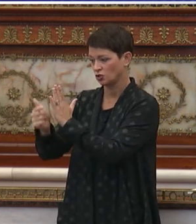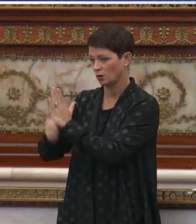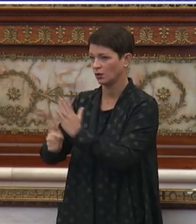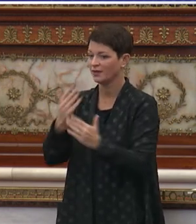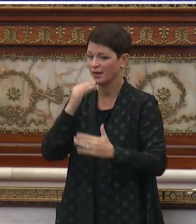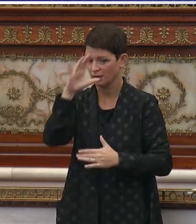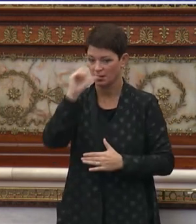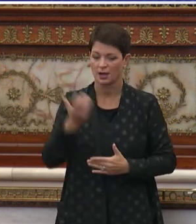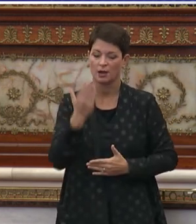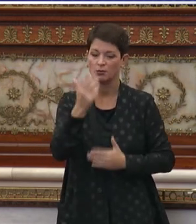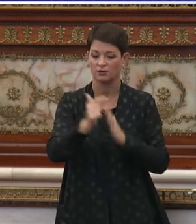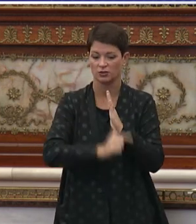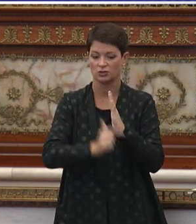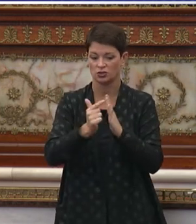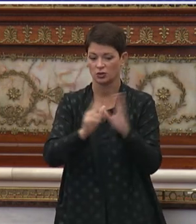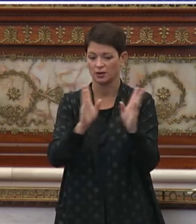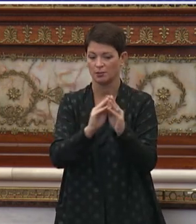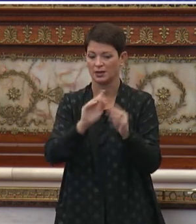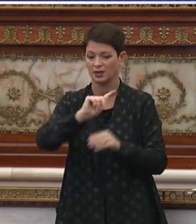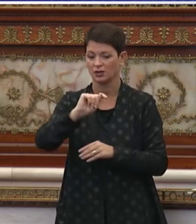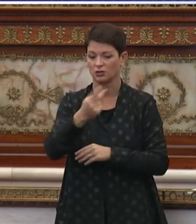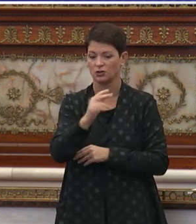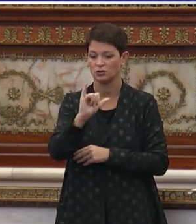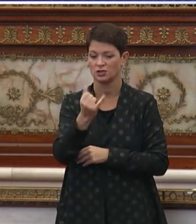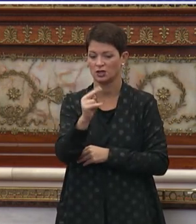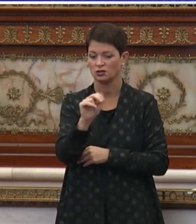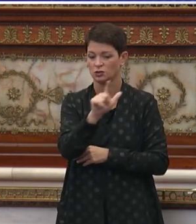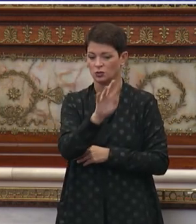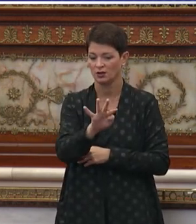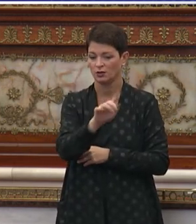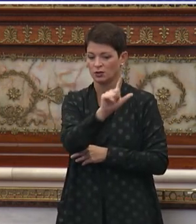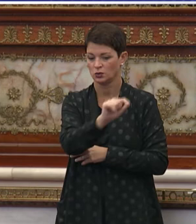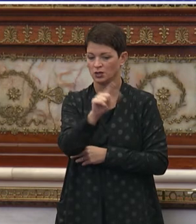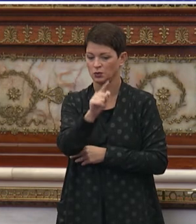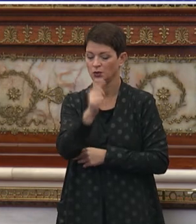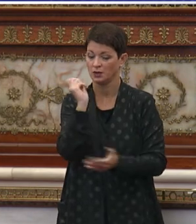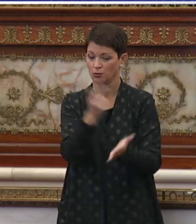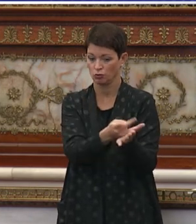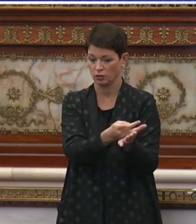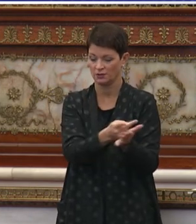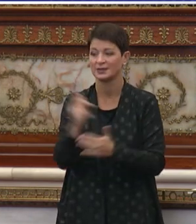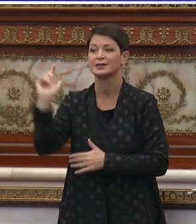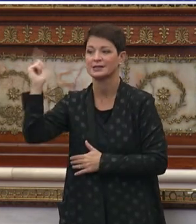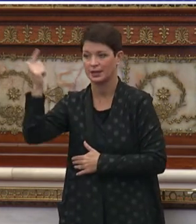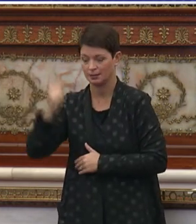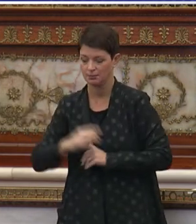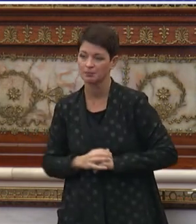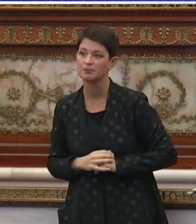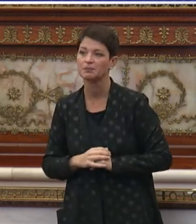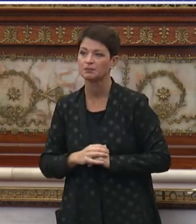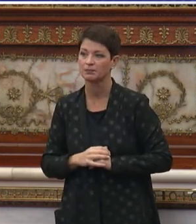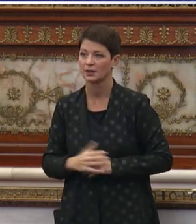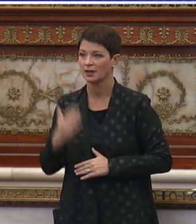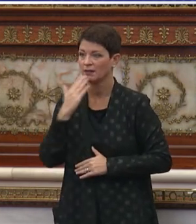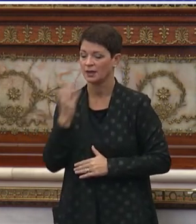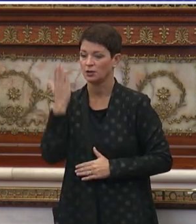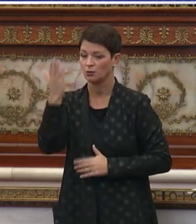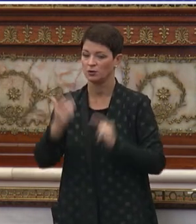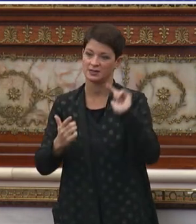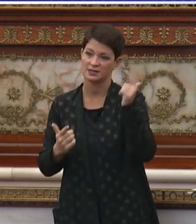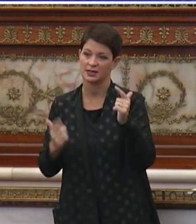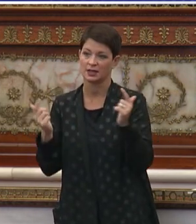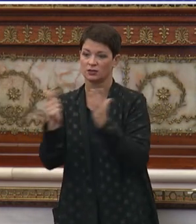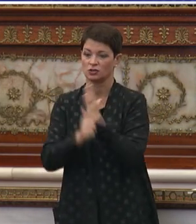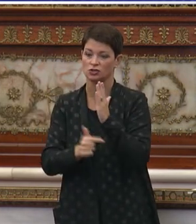Mr. President. I move that the Journal of the Meeting of Thursday, June 24th, 2021, be approved. Second. Thank you. It has been moved and properly seconded